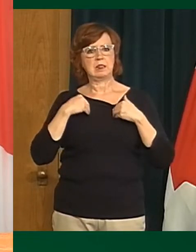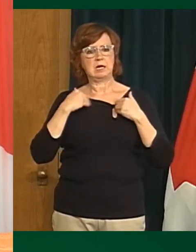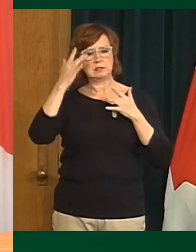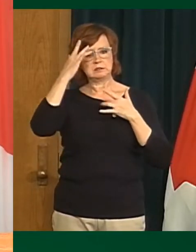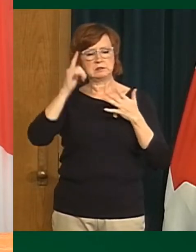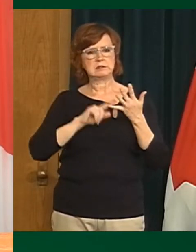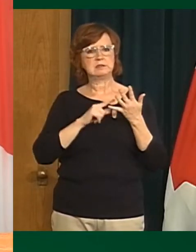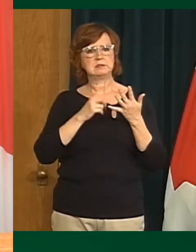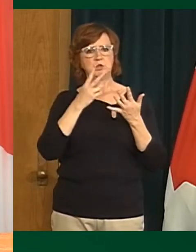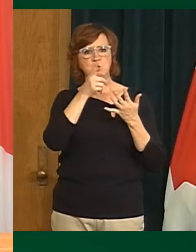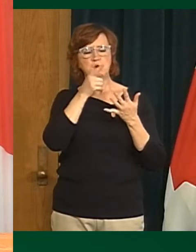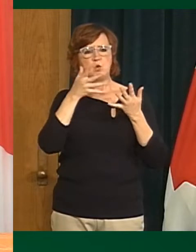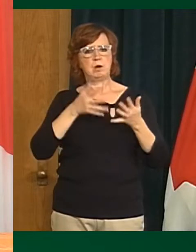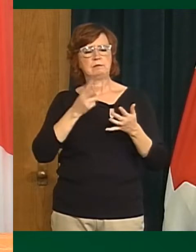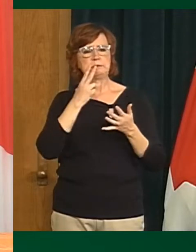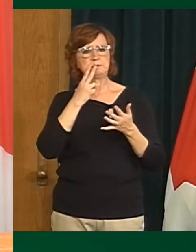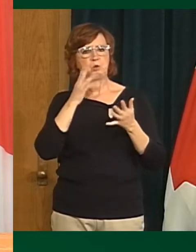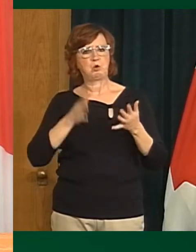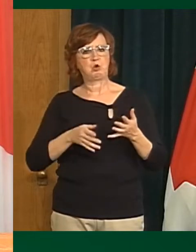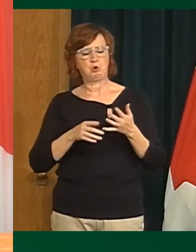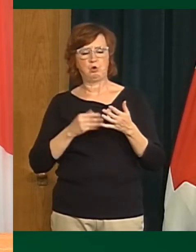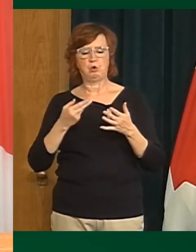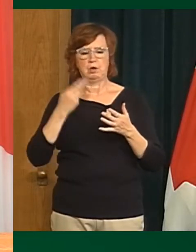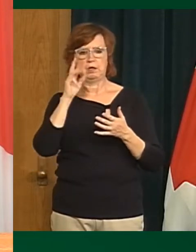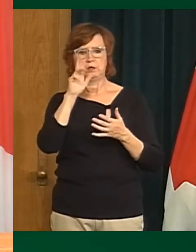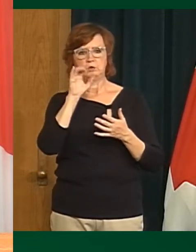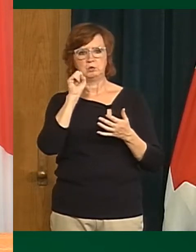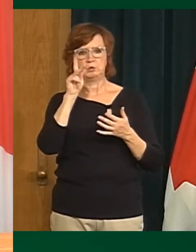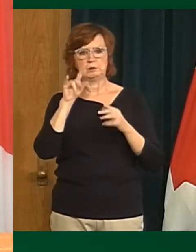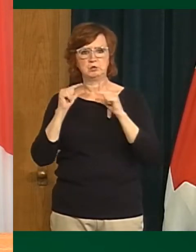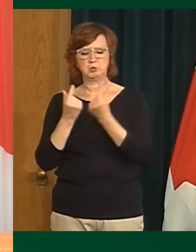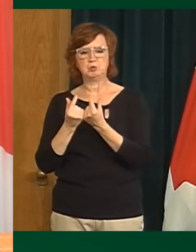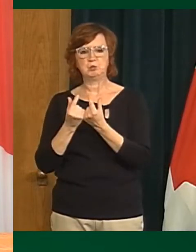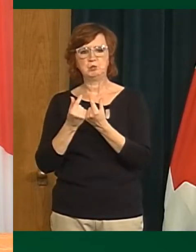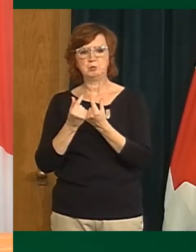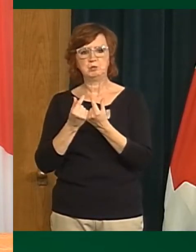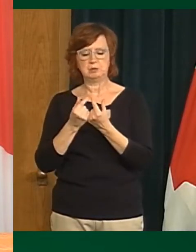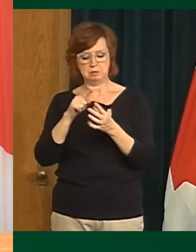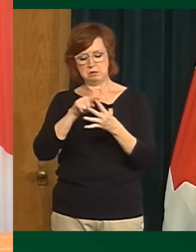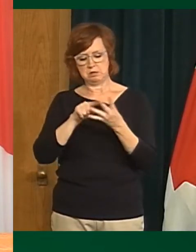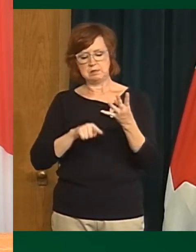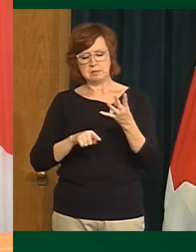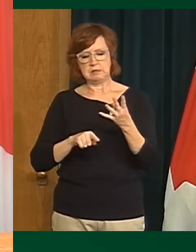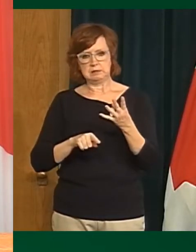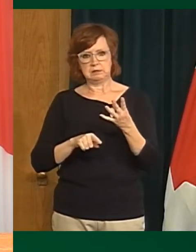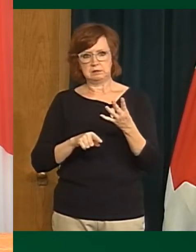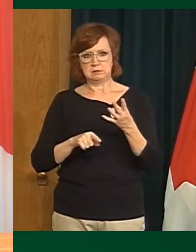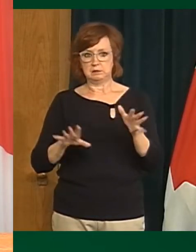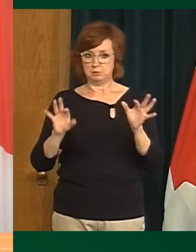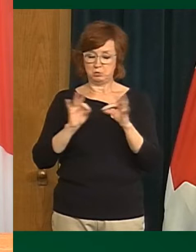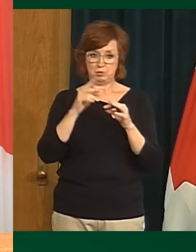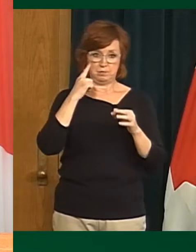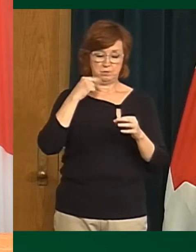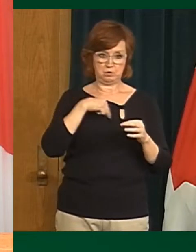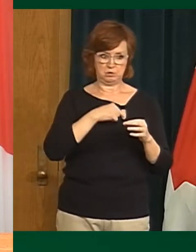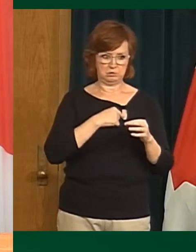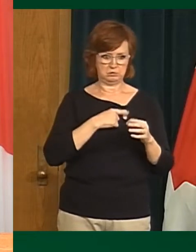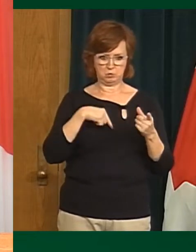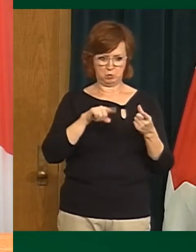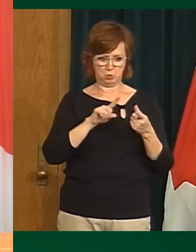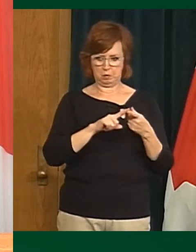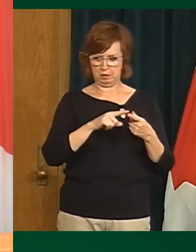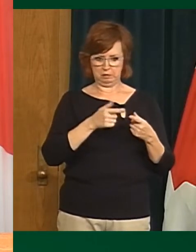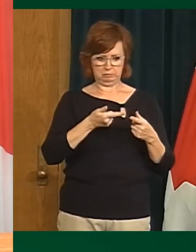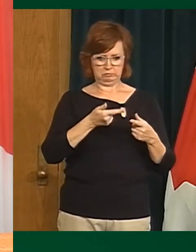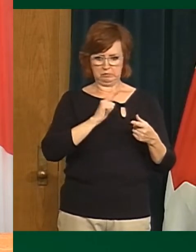need to be aware of this risk in ourselves in terms of what precautions we need to take against COVID-19, when to seek urgent medical care.